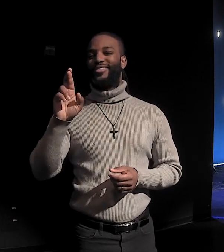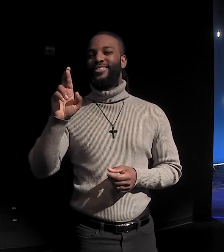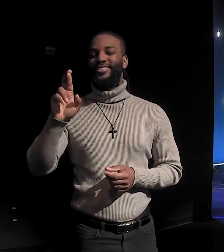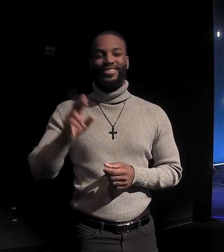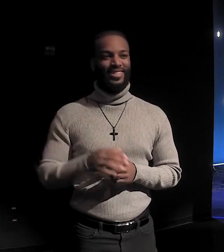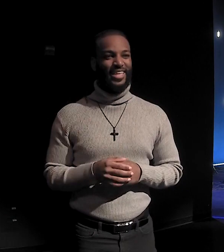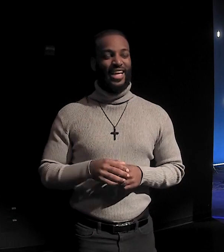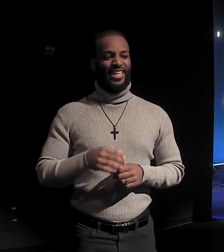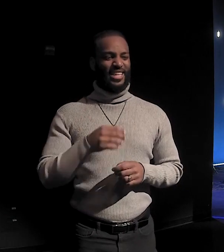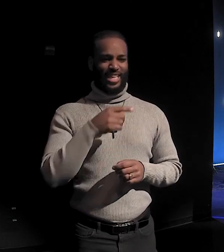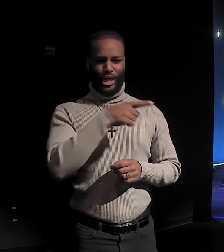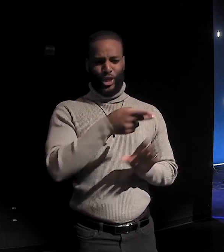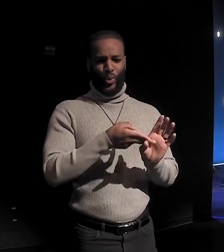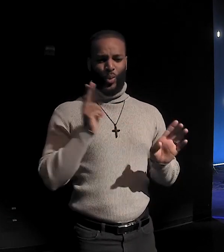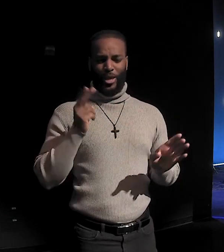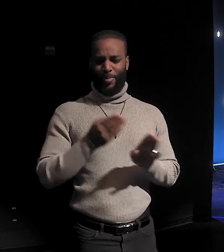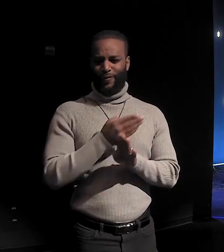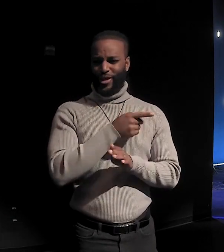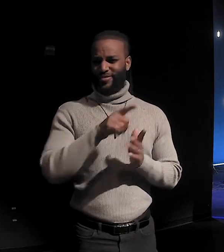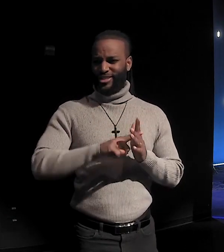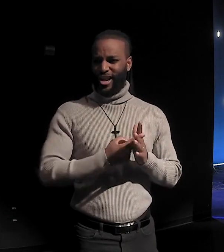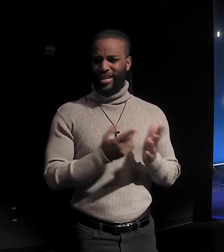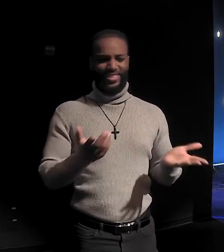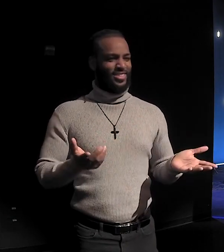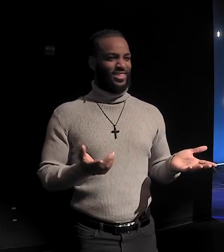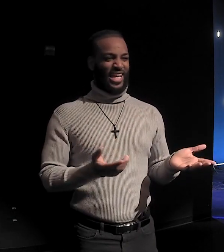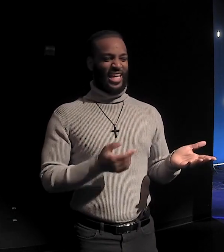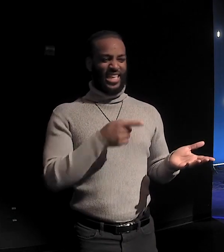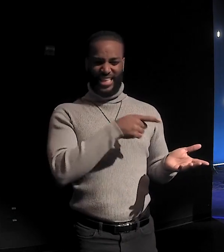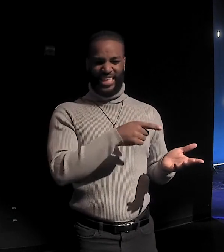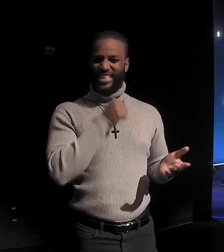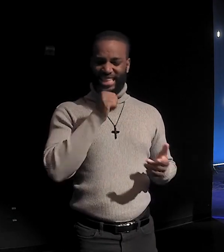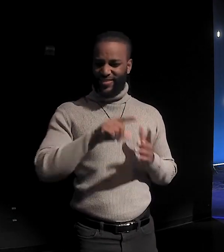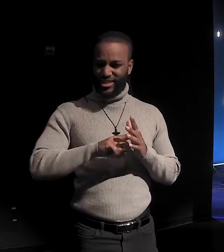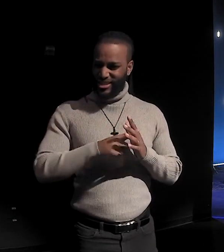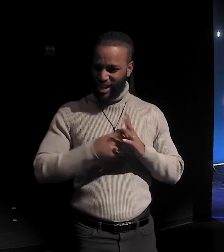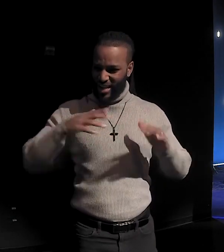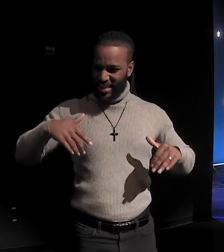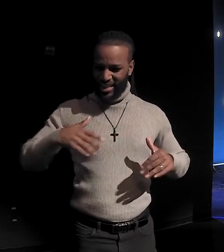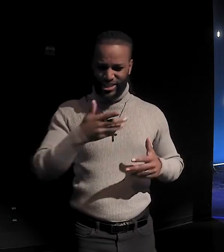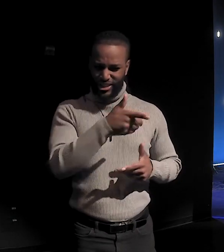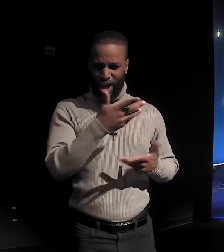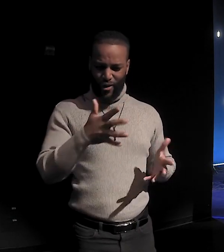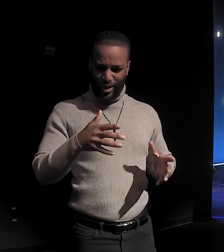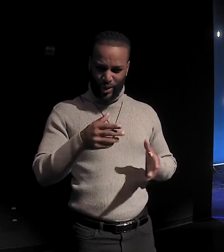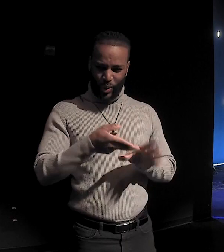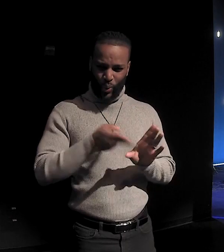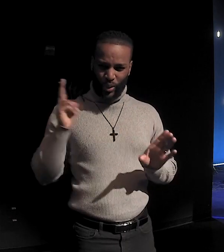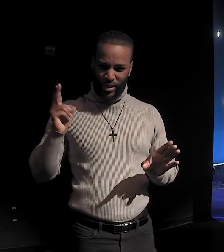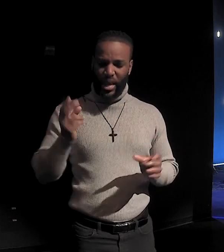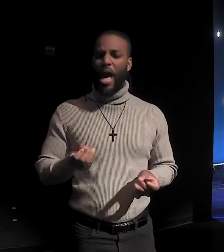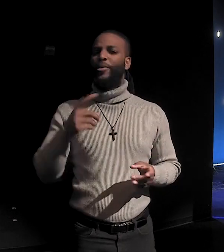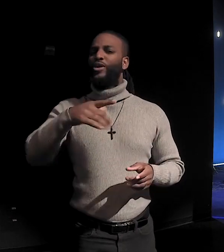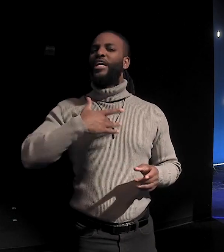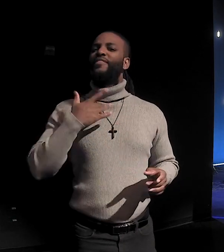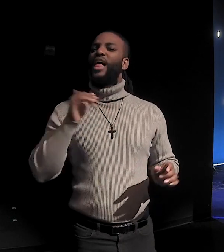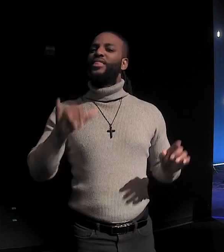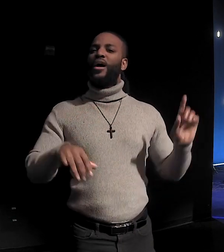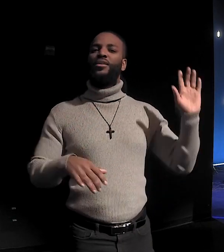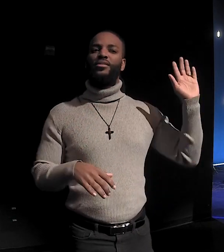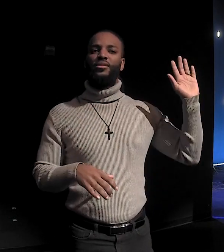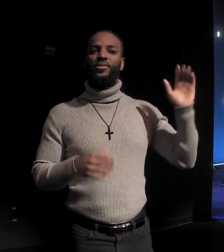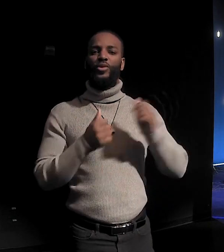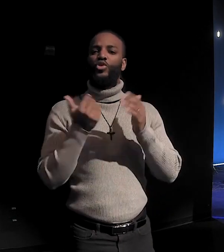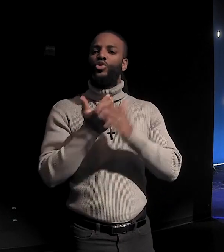And I'm like, he quit before he even started. Like he didn't even get started, and he's already quit. How many of you guys feel like that in terms of New Year's